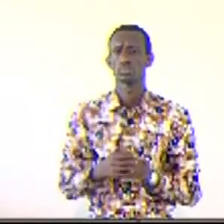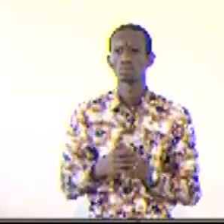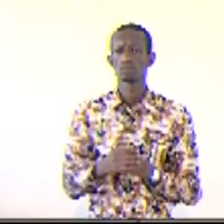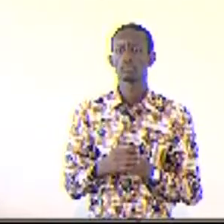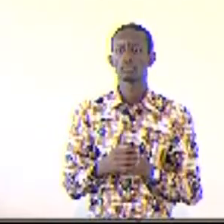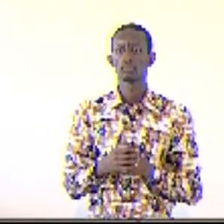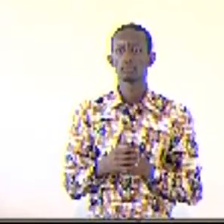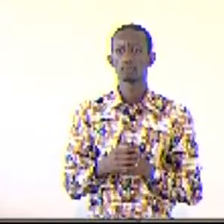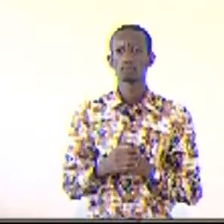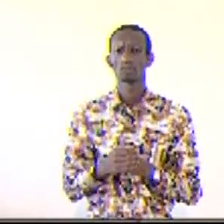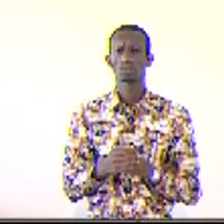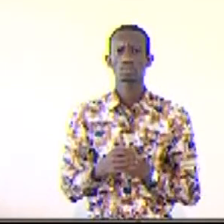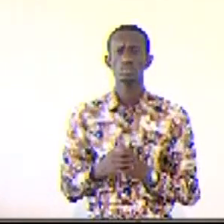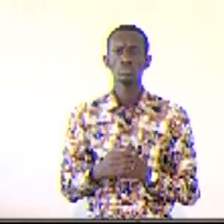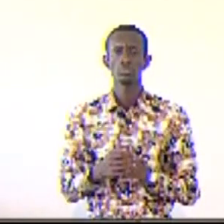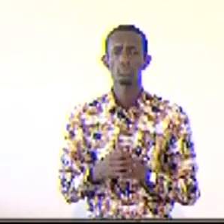that